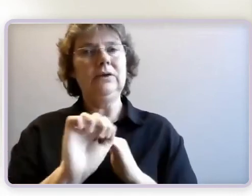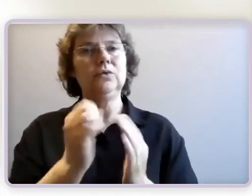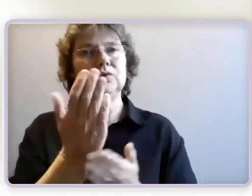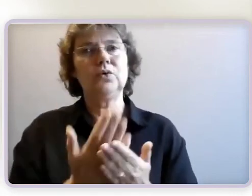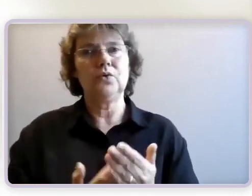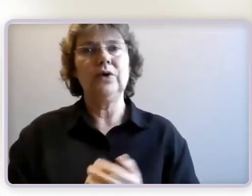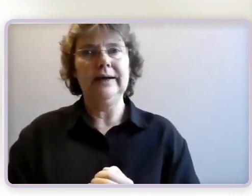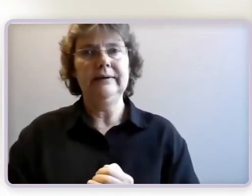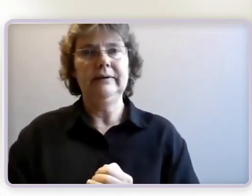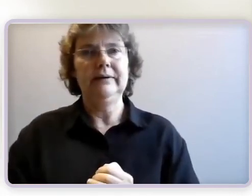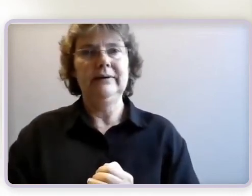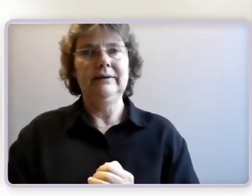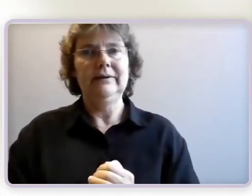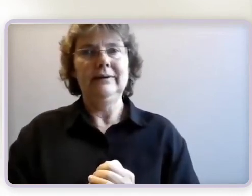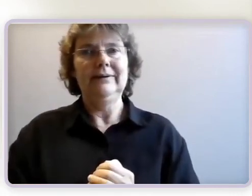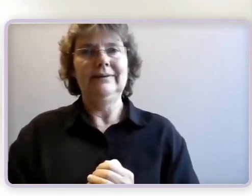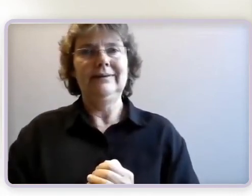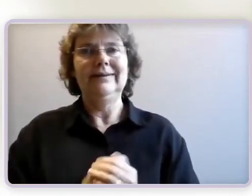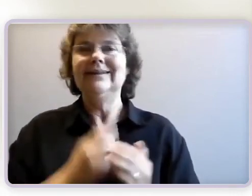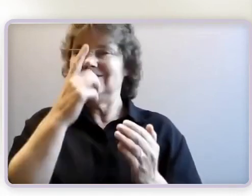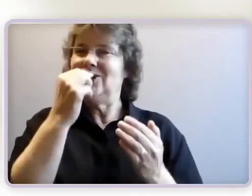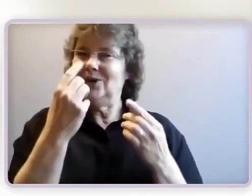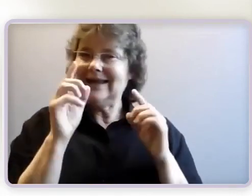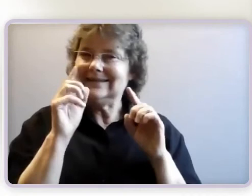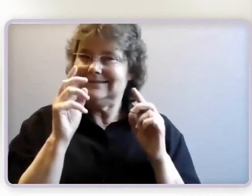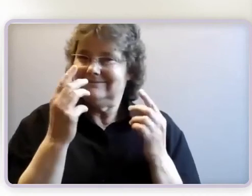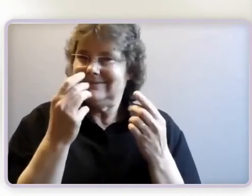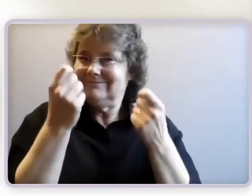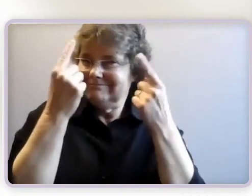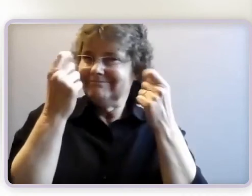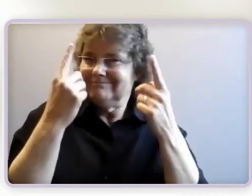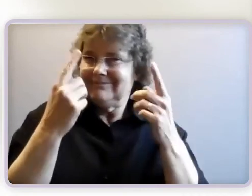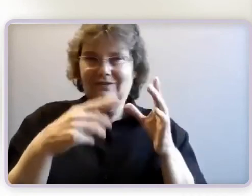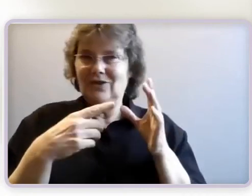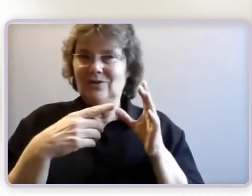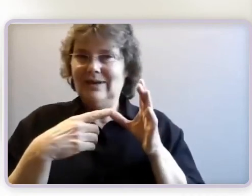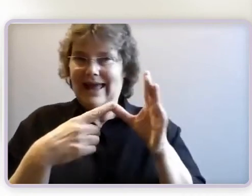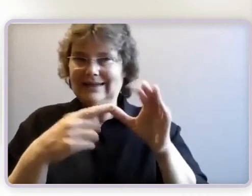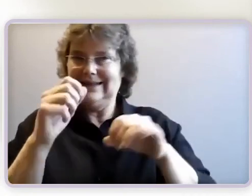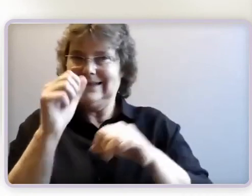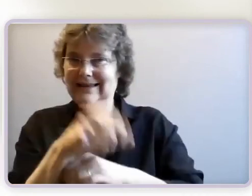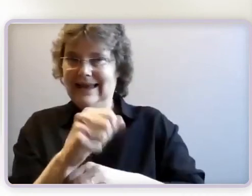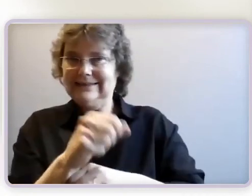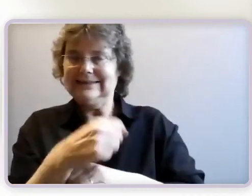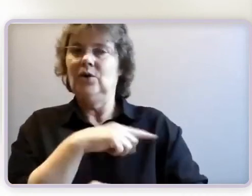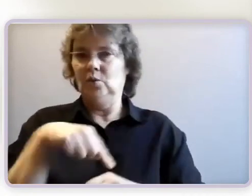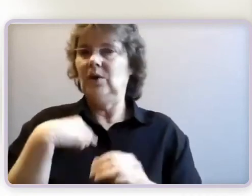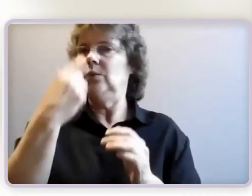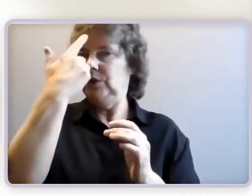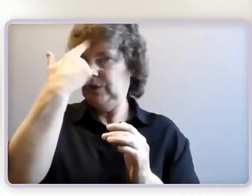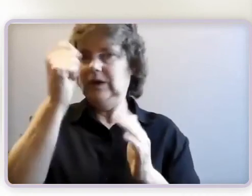So you can see if you answered yes to one of those questions, we would be recommending it's a situation to get legal advice.